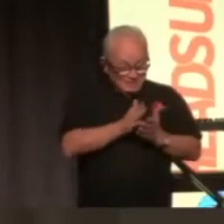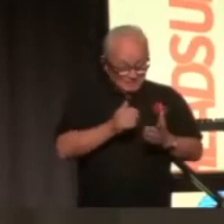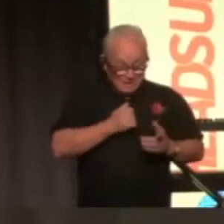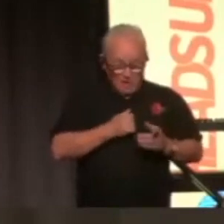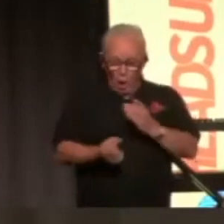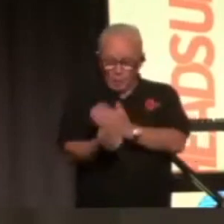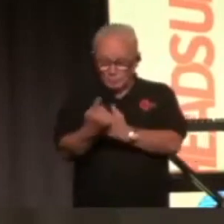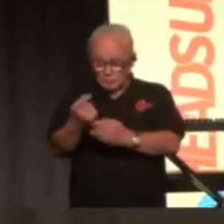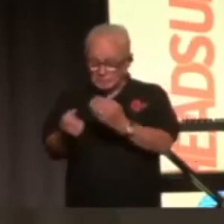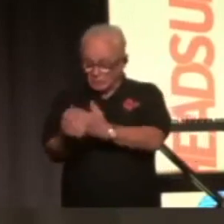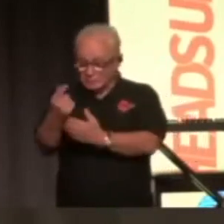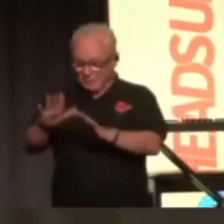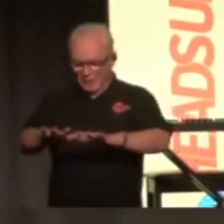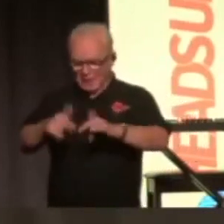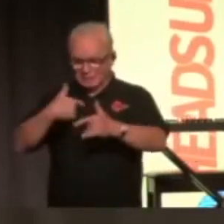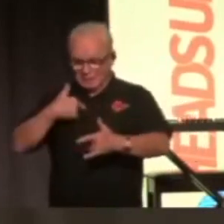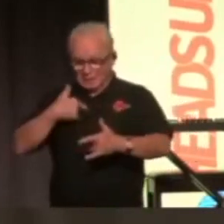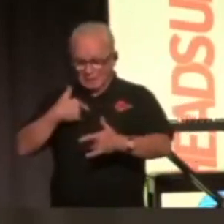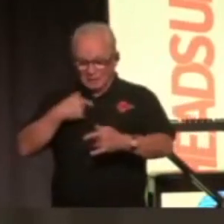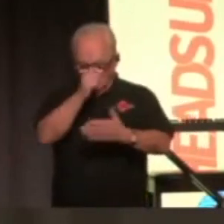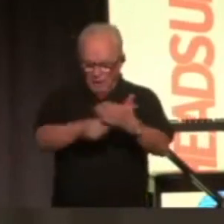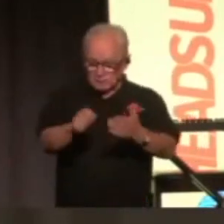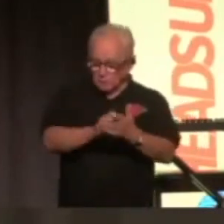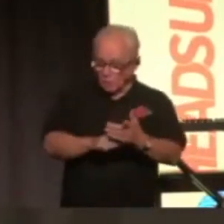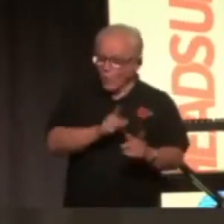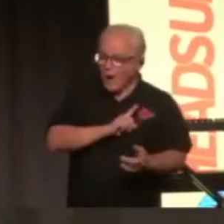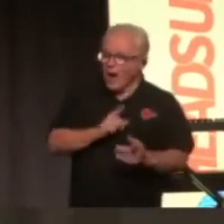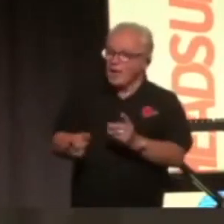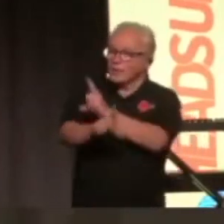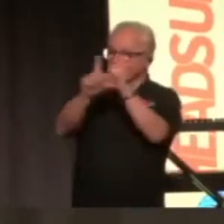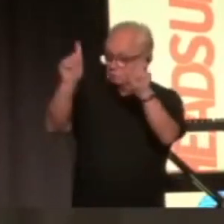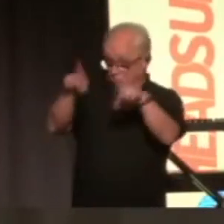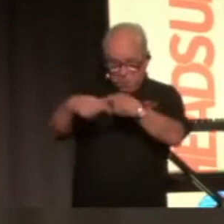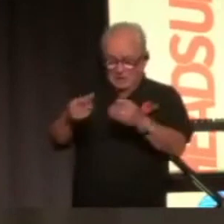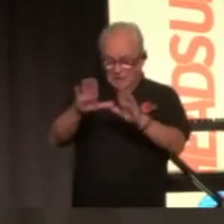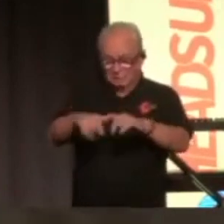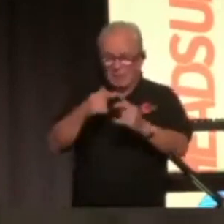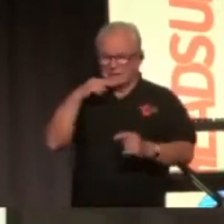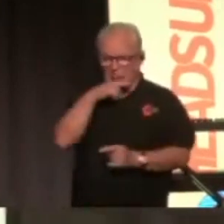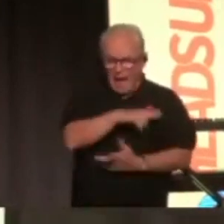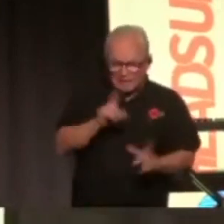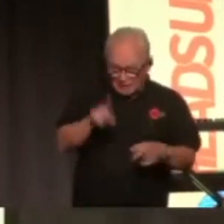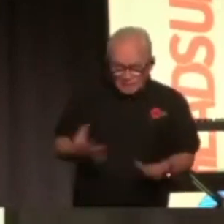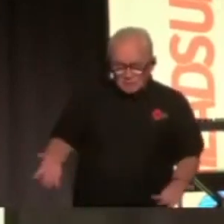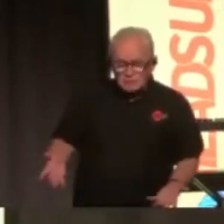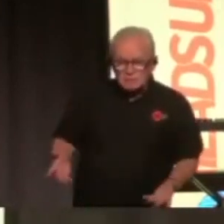Lord, because God can't bless lies. He cannot bless